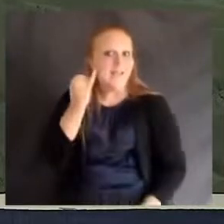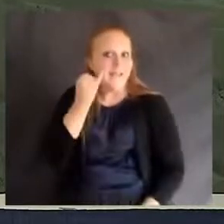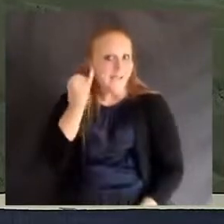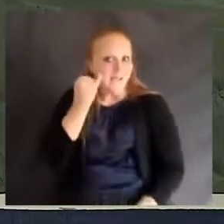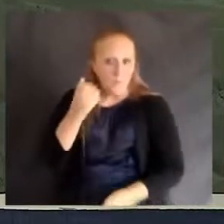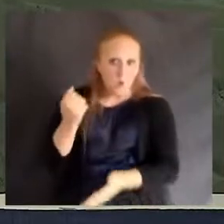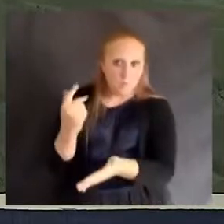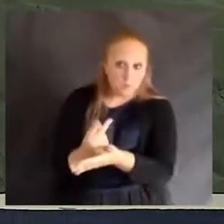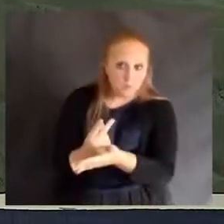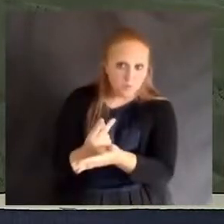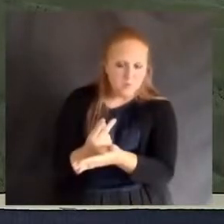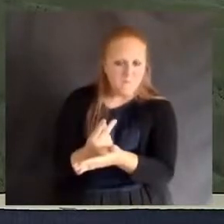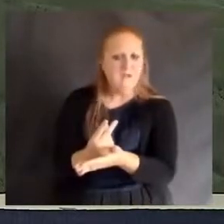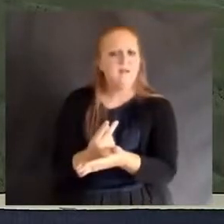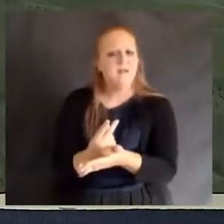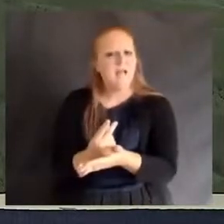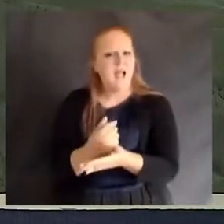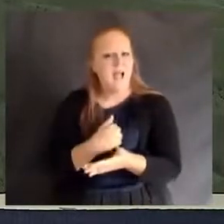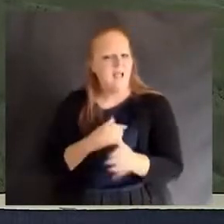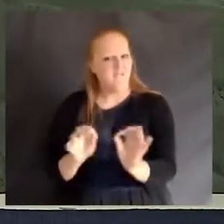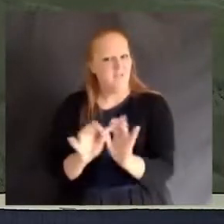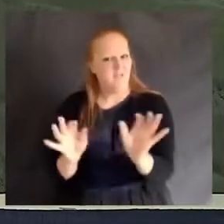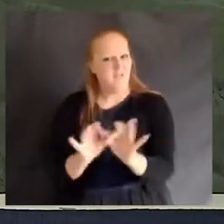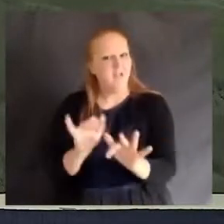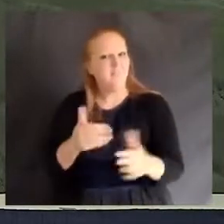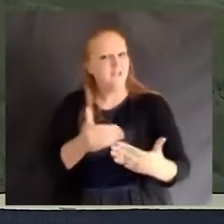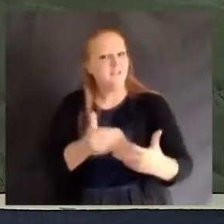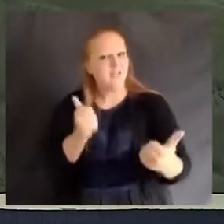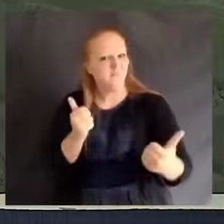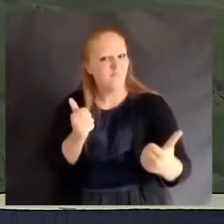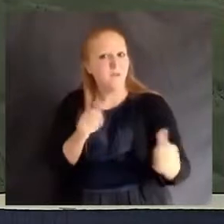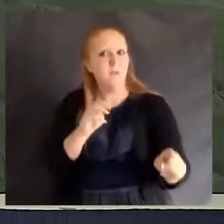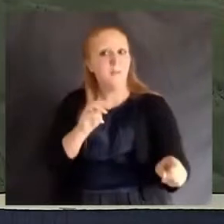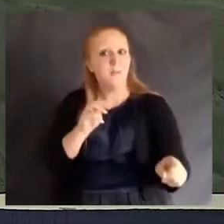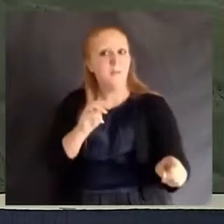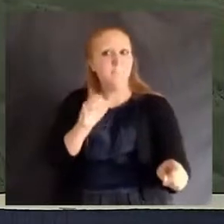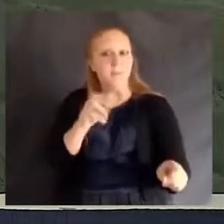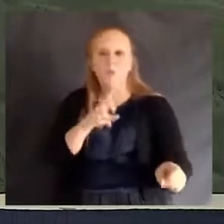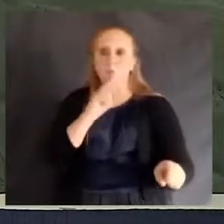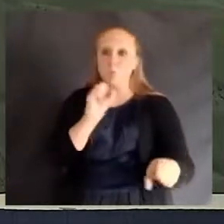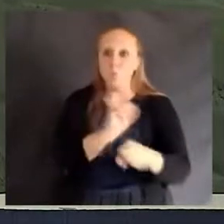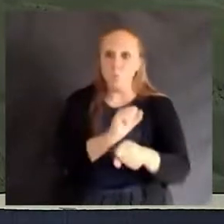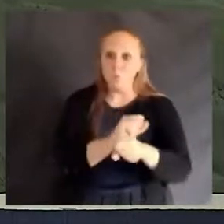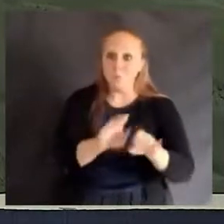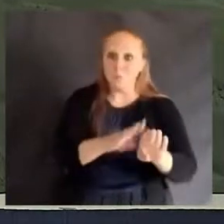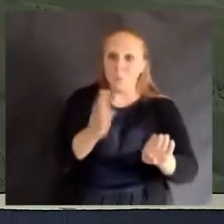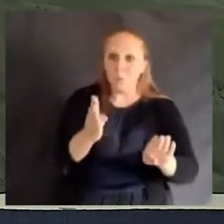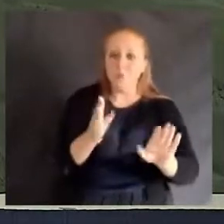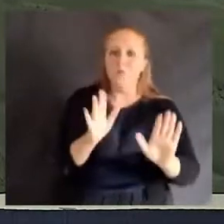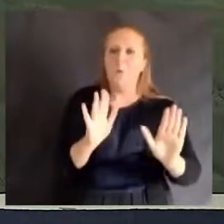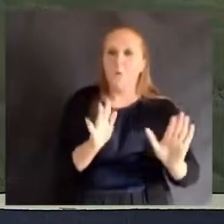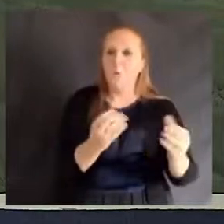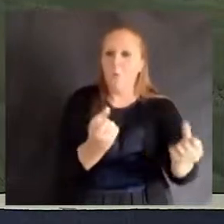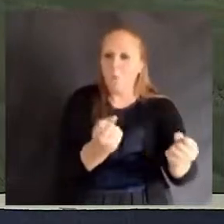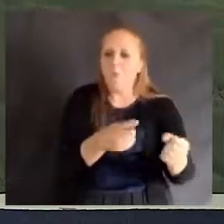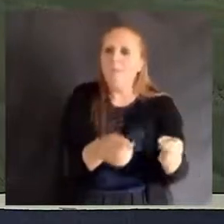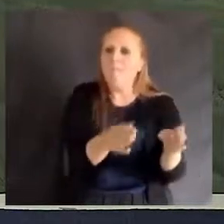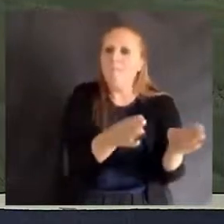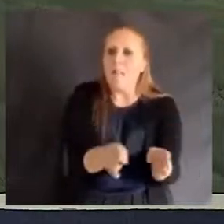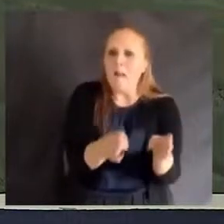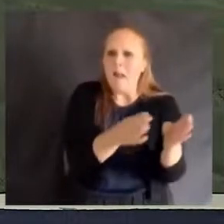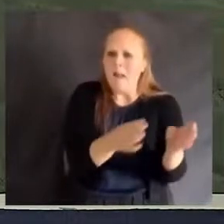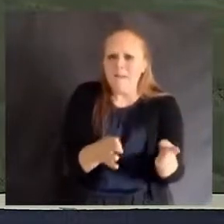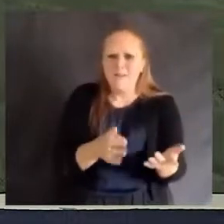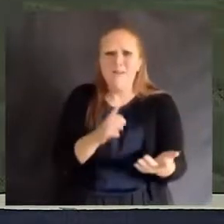mayor said and what I said. It did cause confusion, but technically it's correct. I'm putting in a plan